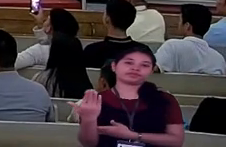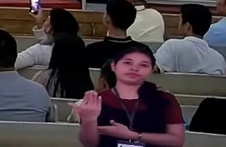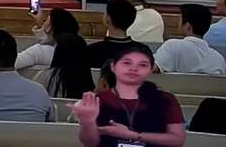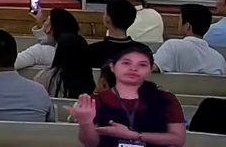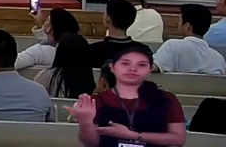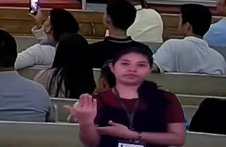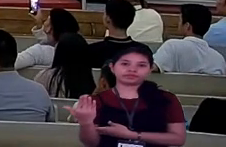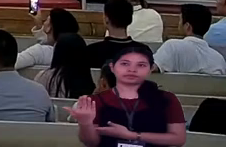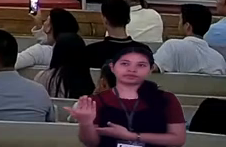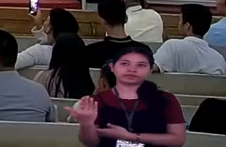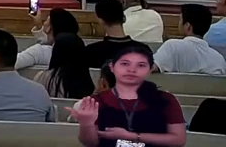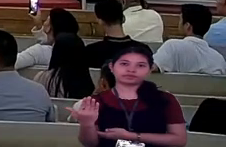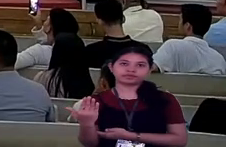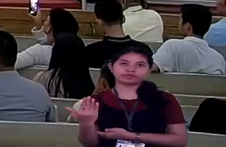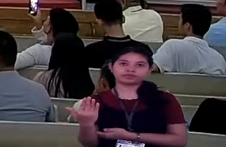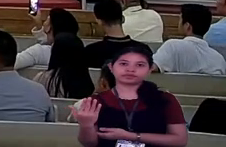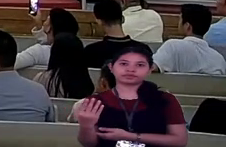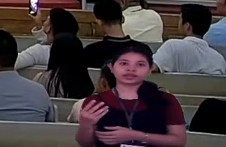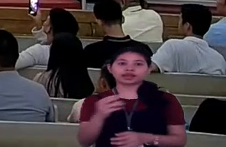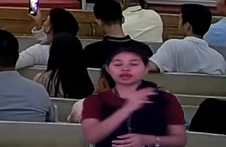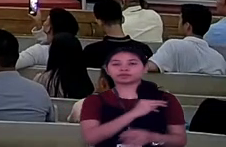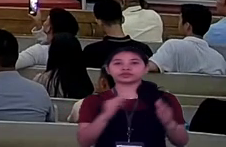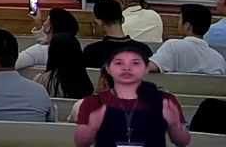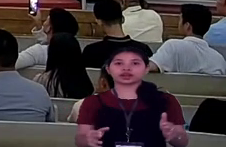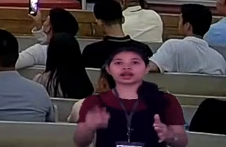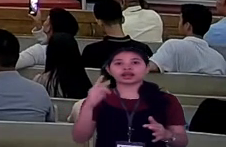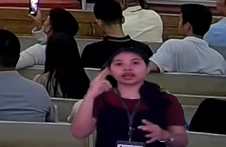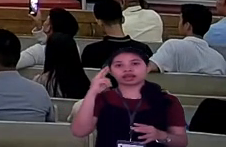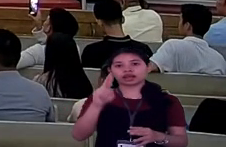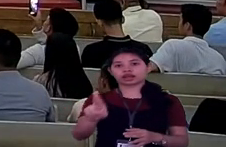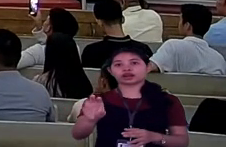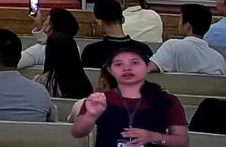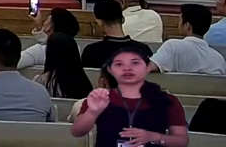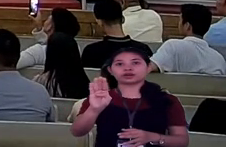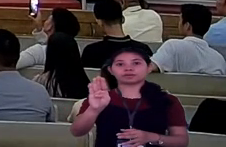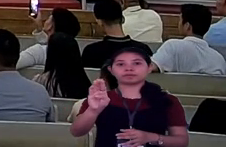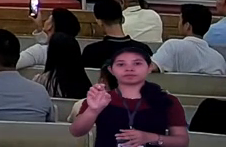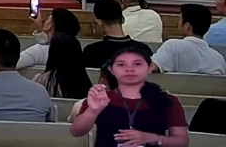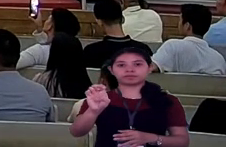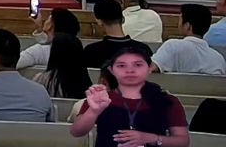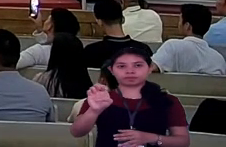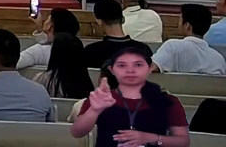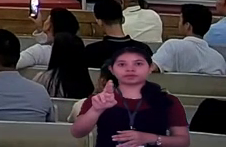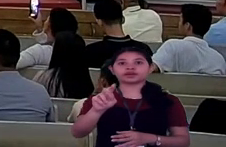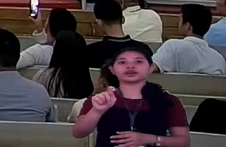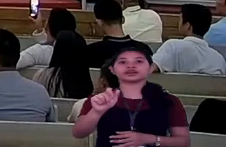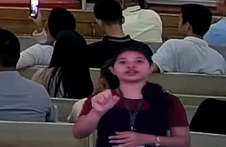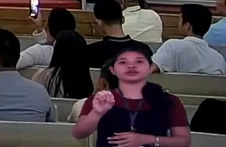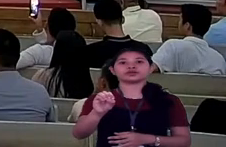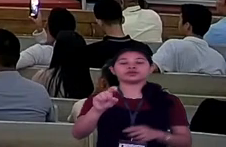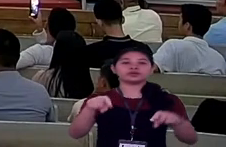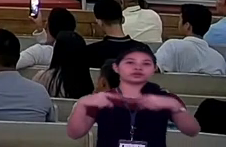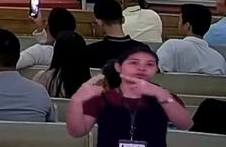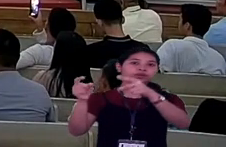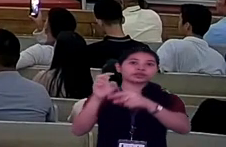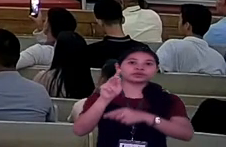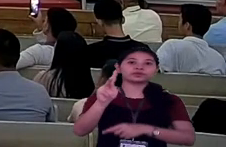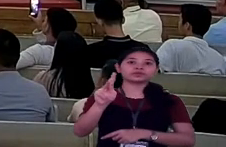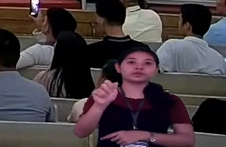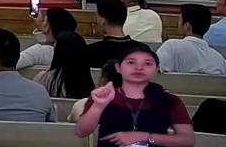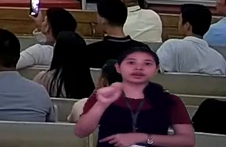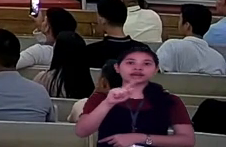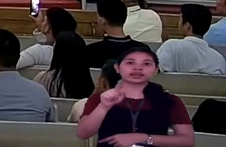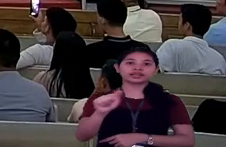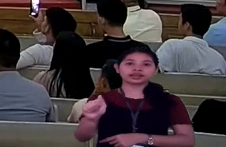brethren in Christ. Ako po si Roberto Cruz, your missionary to Kazakhstan. My sending church is